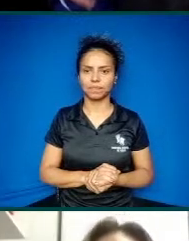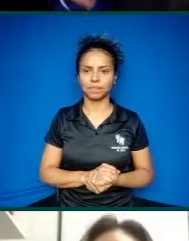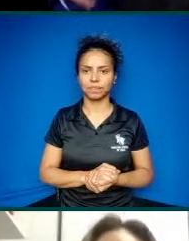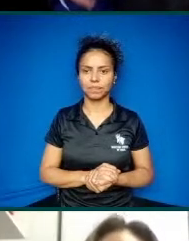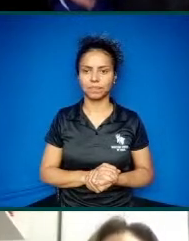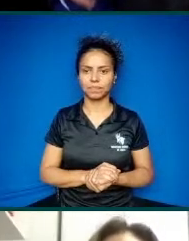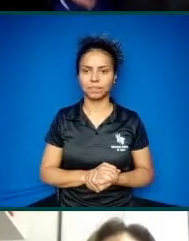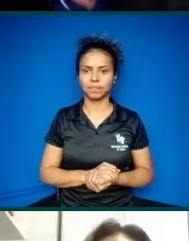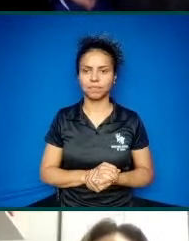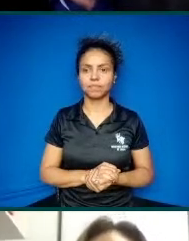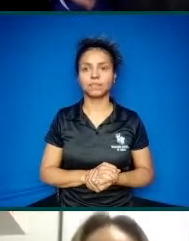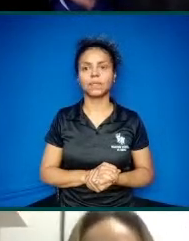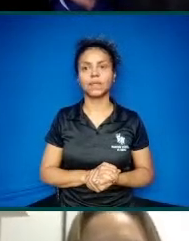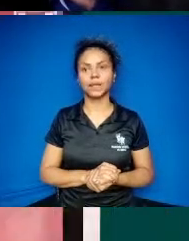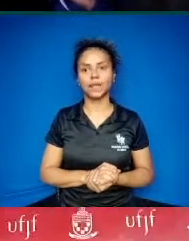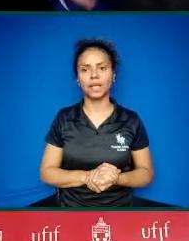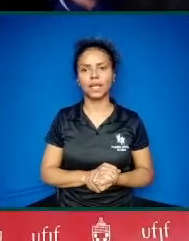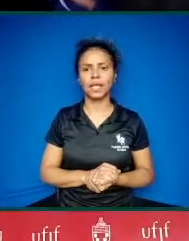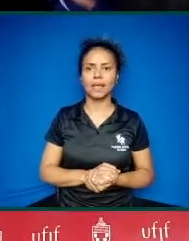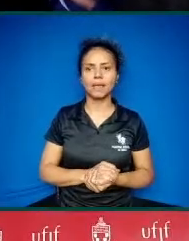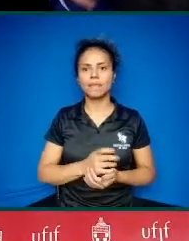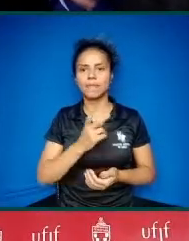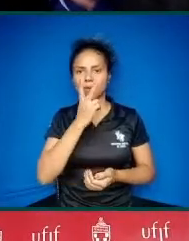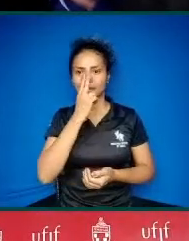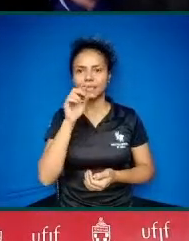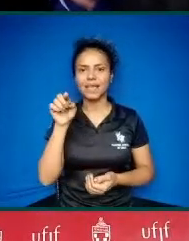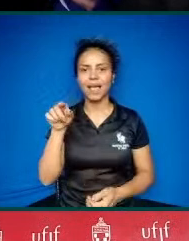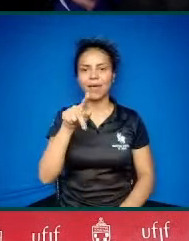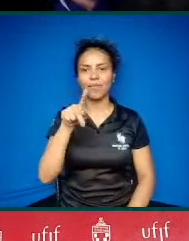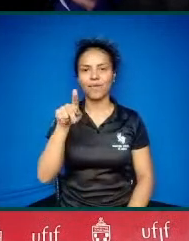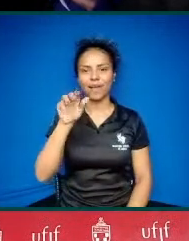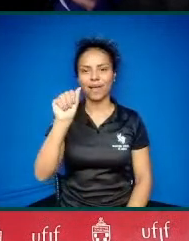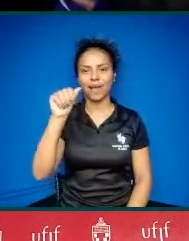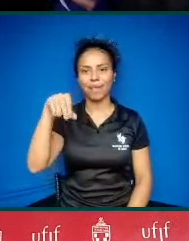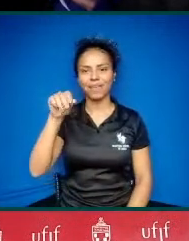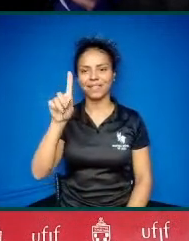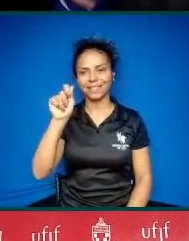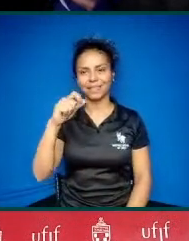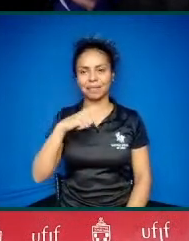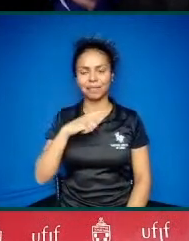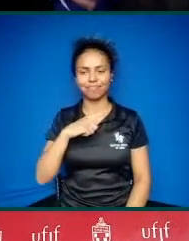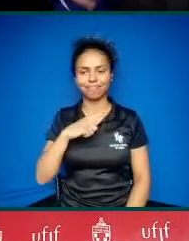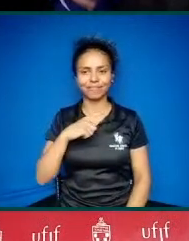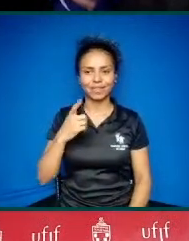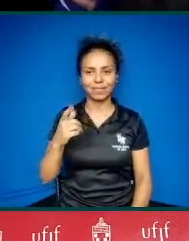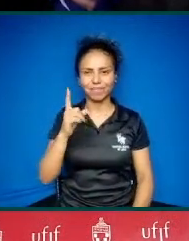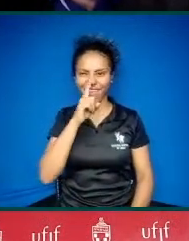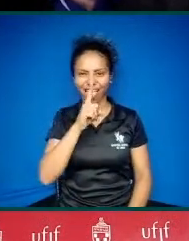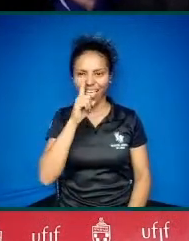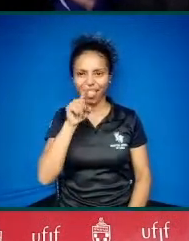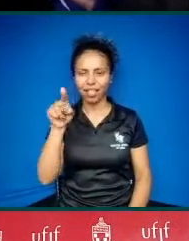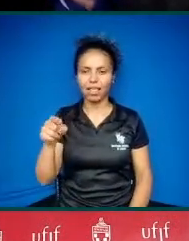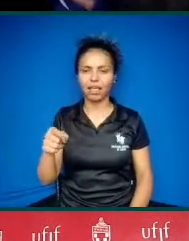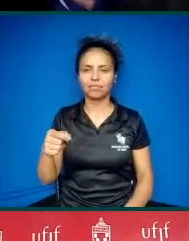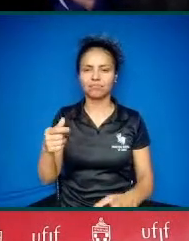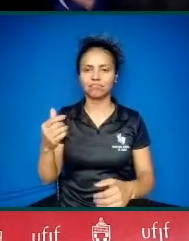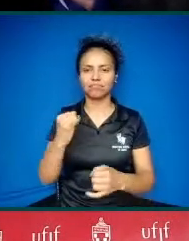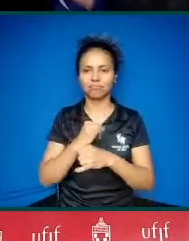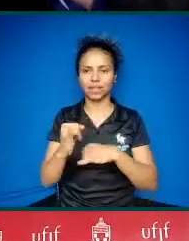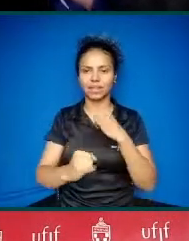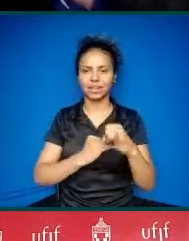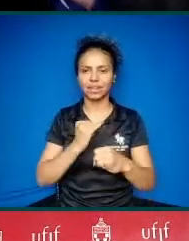Parece que a professora Amanda está com um probleminha de conexão. Bom dia. Good morning. Perfeito, professora. Bom dia.